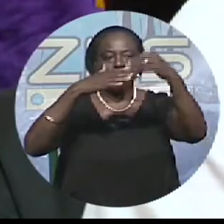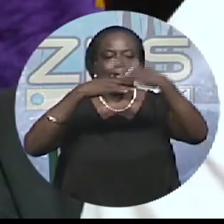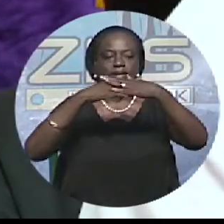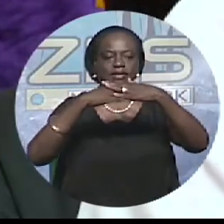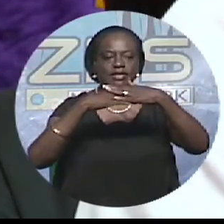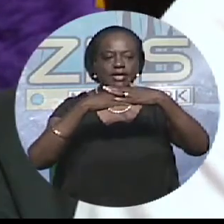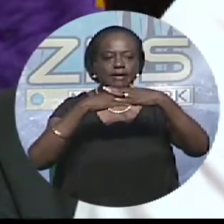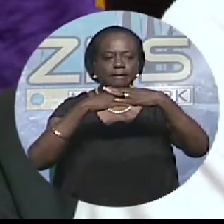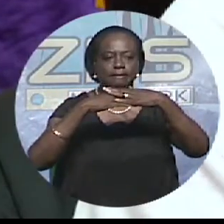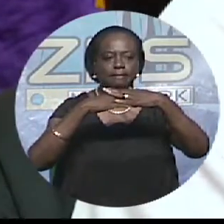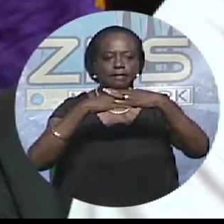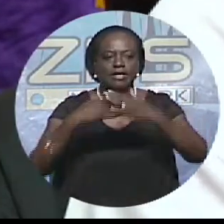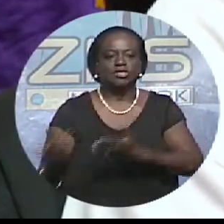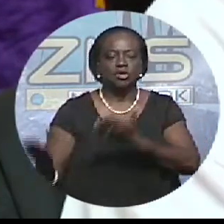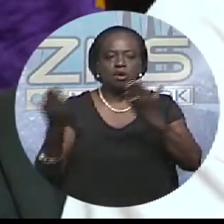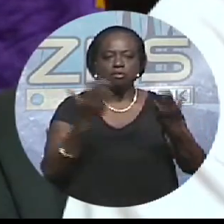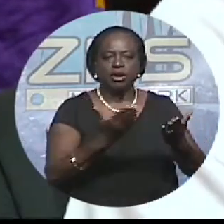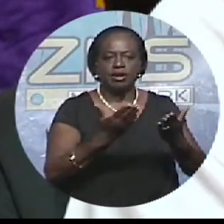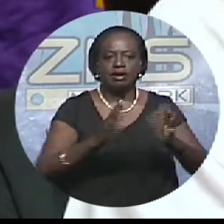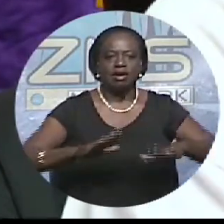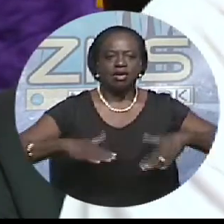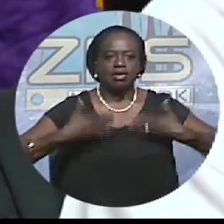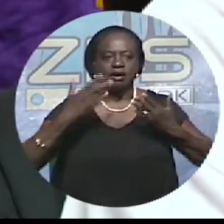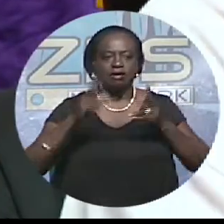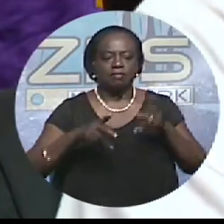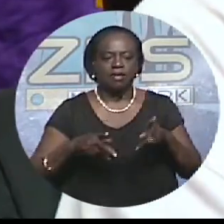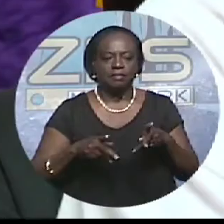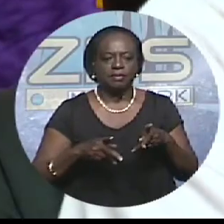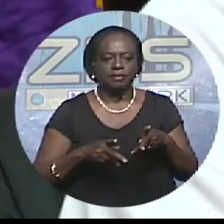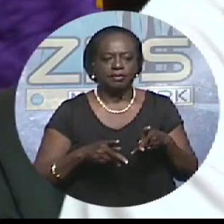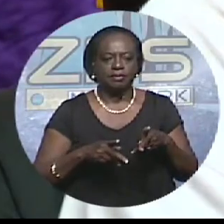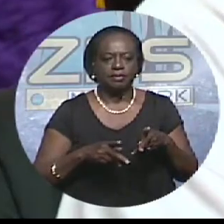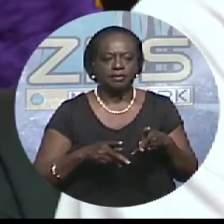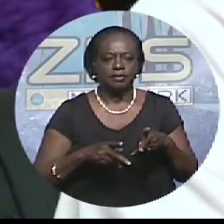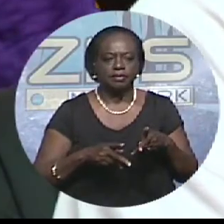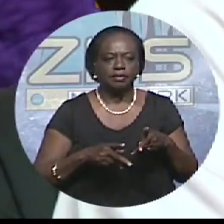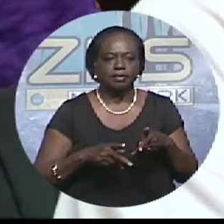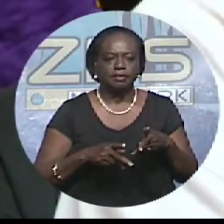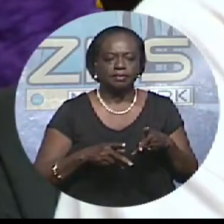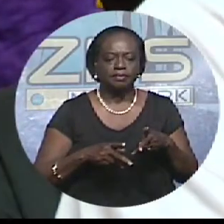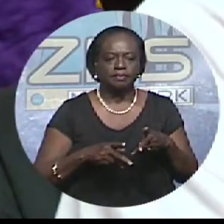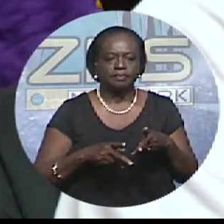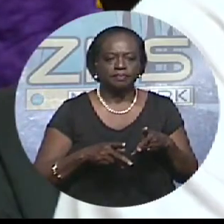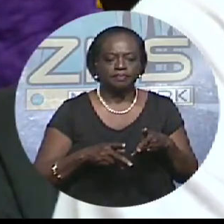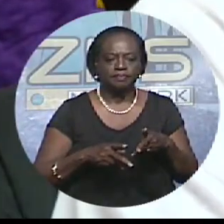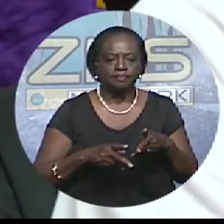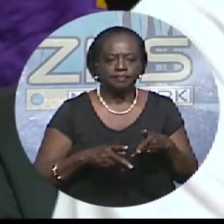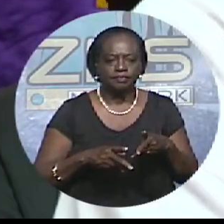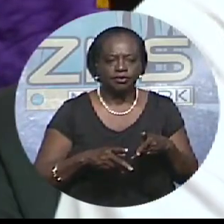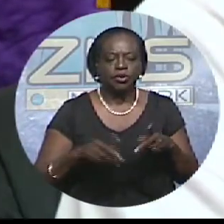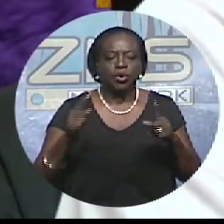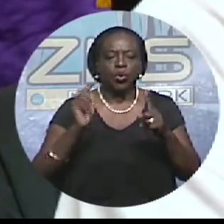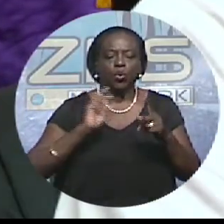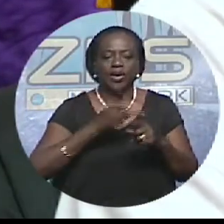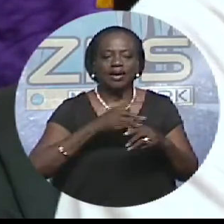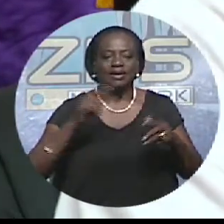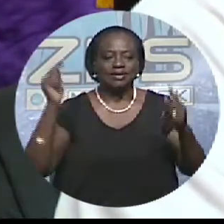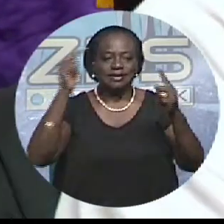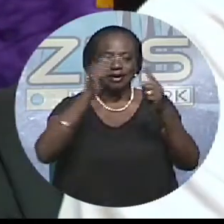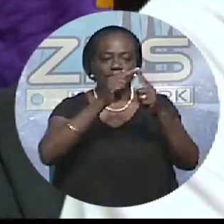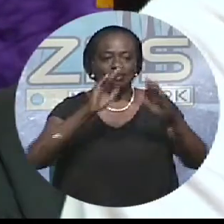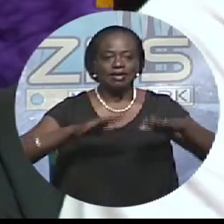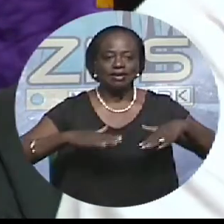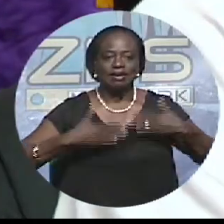to bring the youth together, and that is called, on that grouping, we are targeting the youth, the young